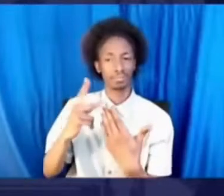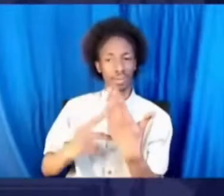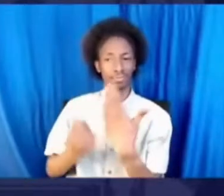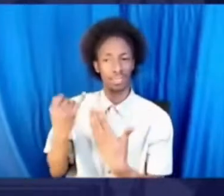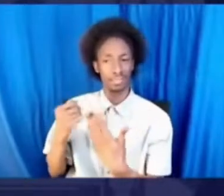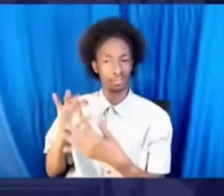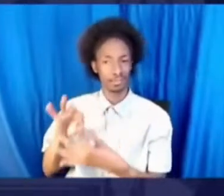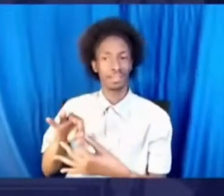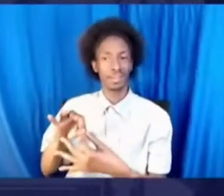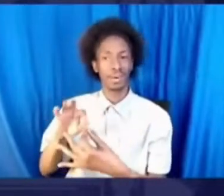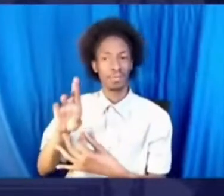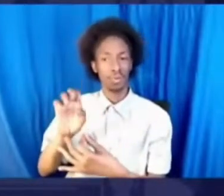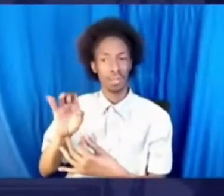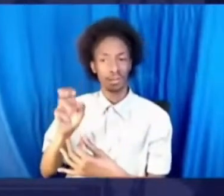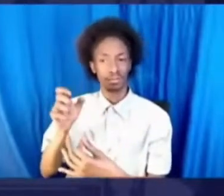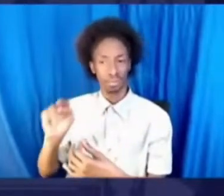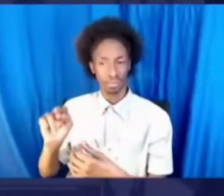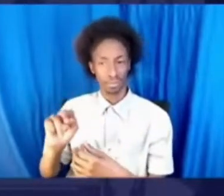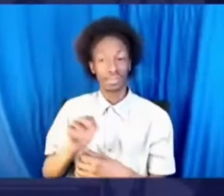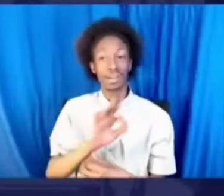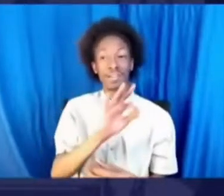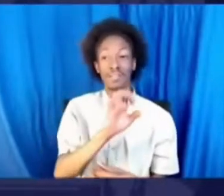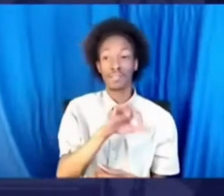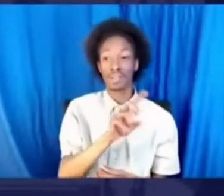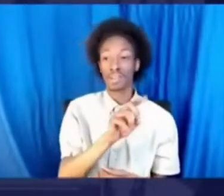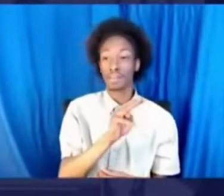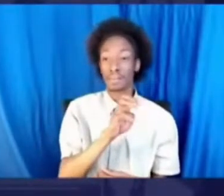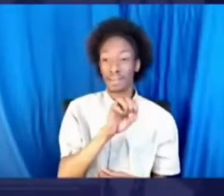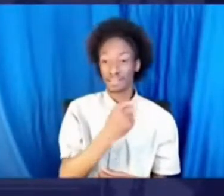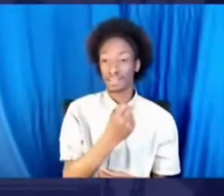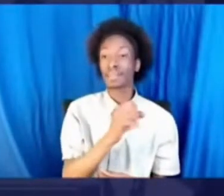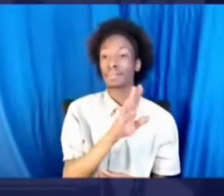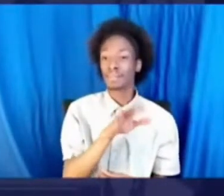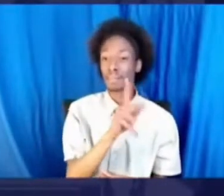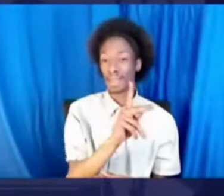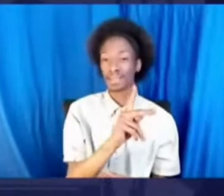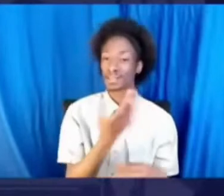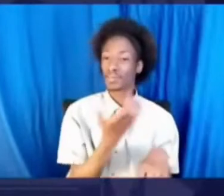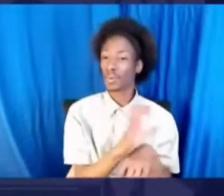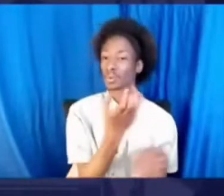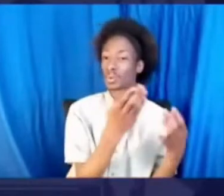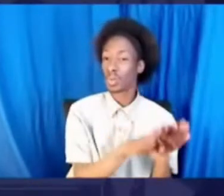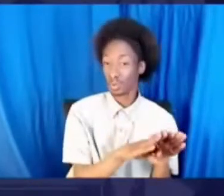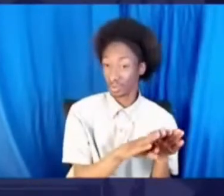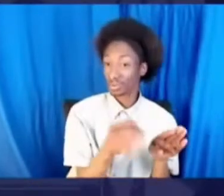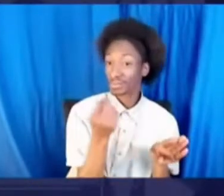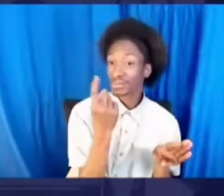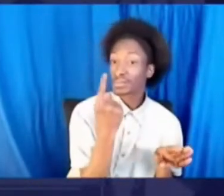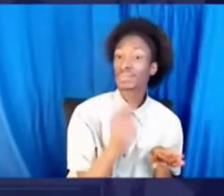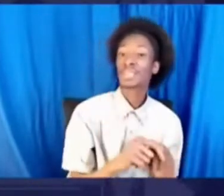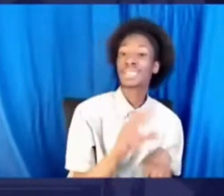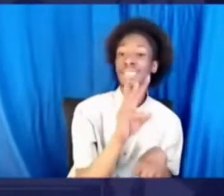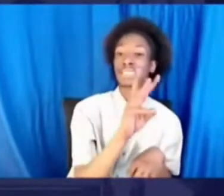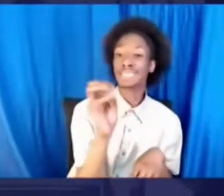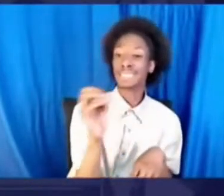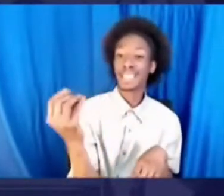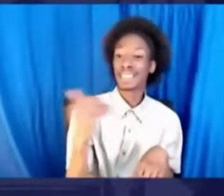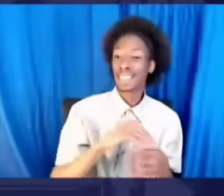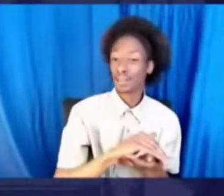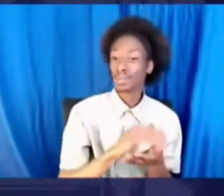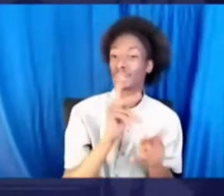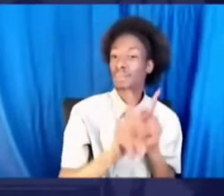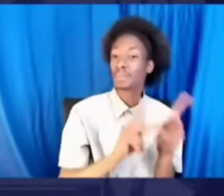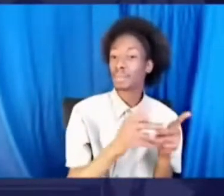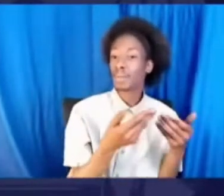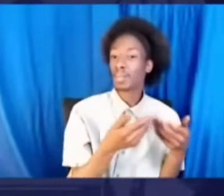Freedman's Bank was forced to close. Over 60,000 people lost